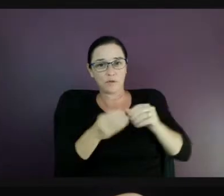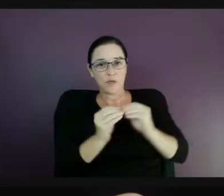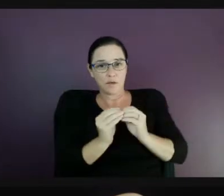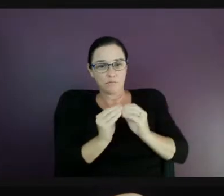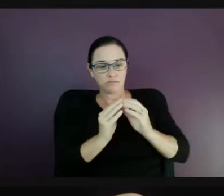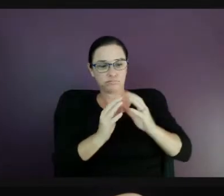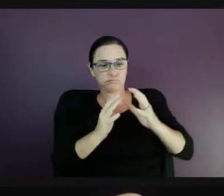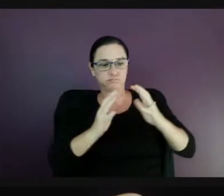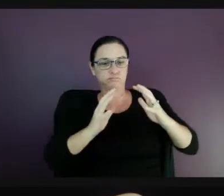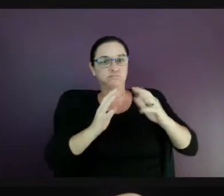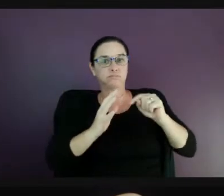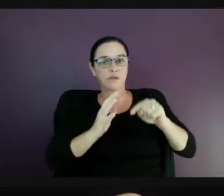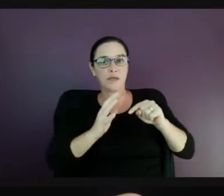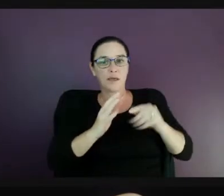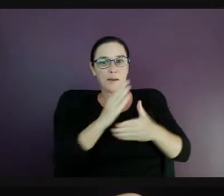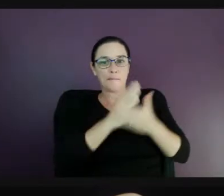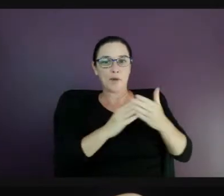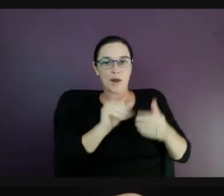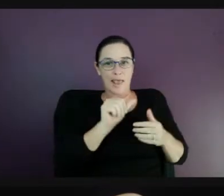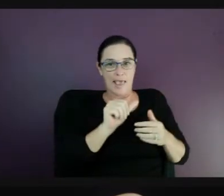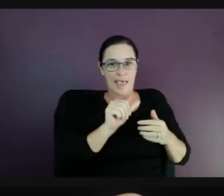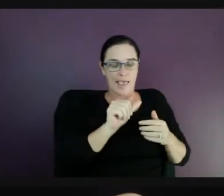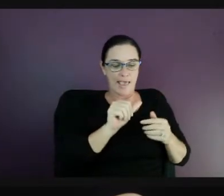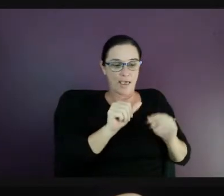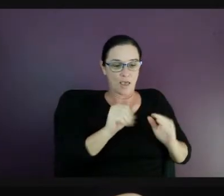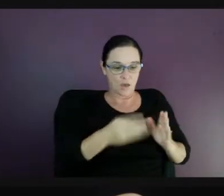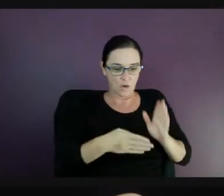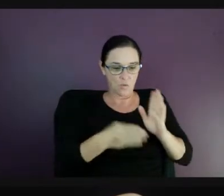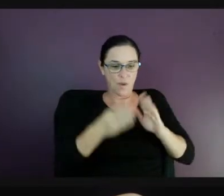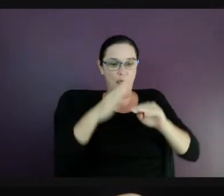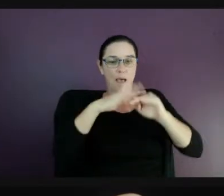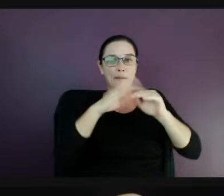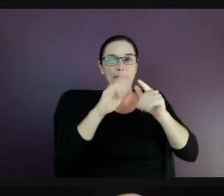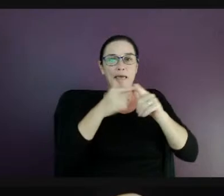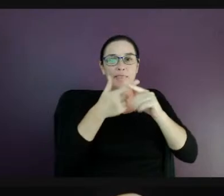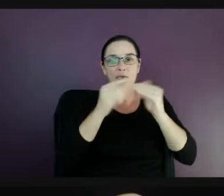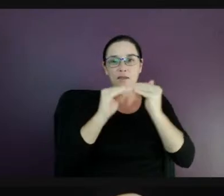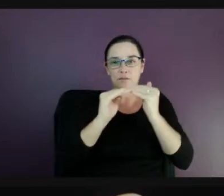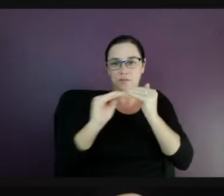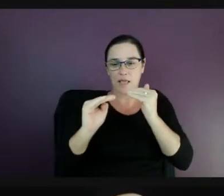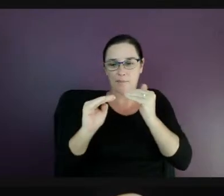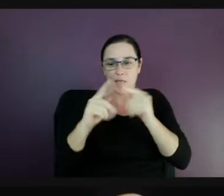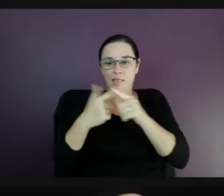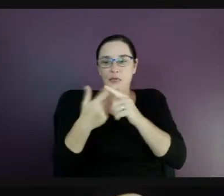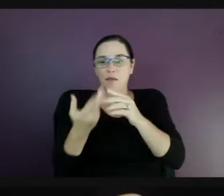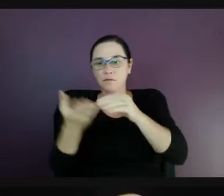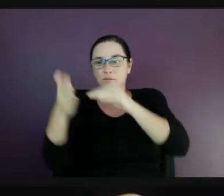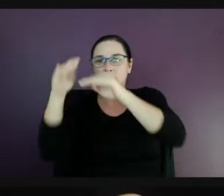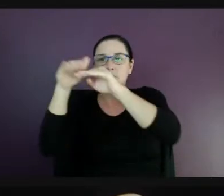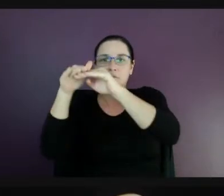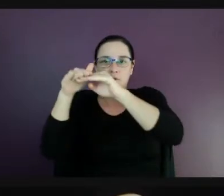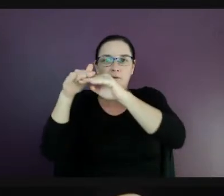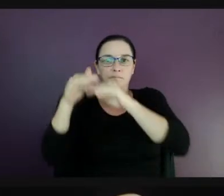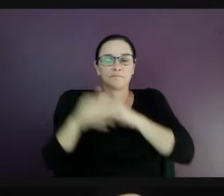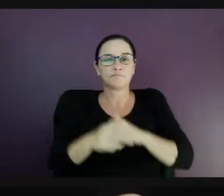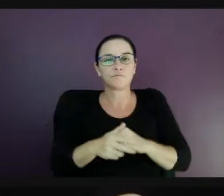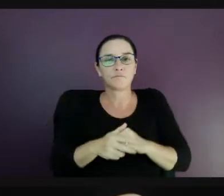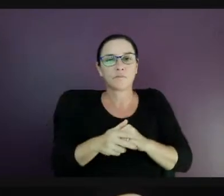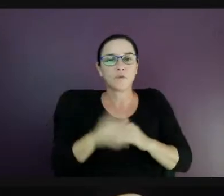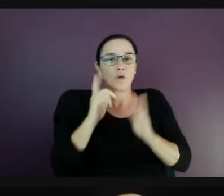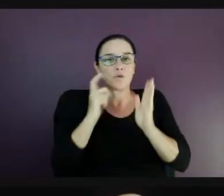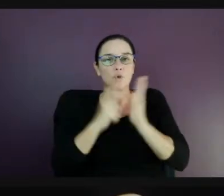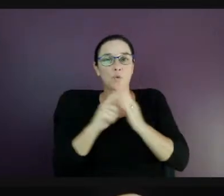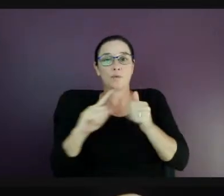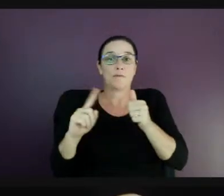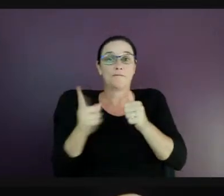part A, and part B here, and it stabilizes. And while you note that the first part of that intrusion